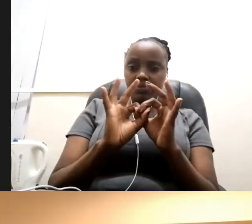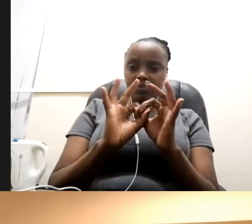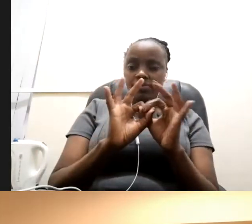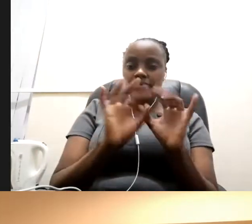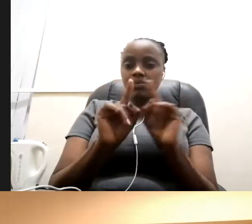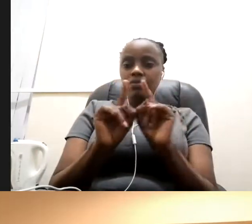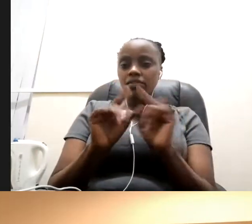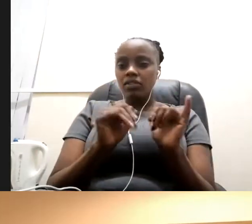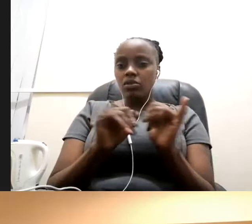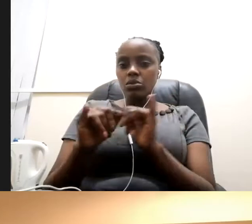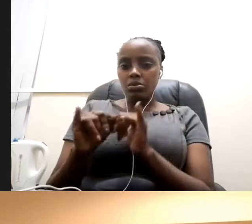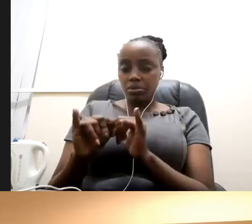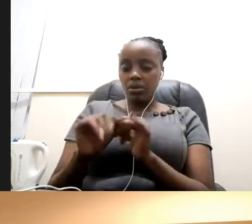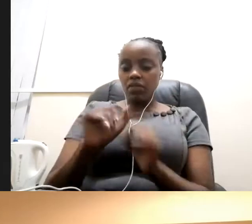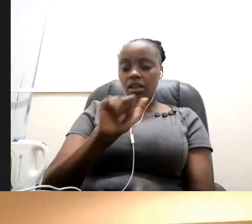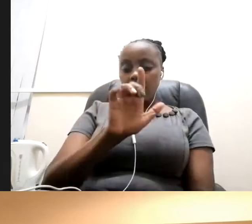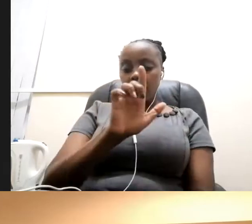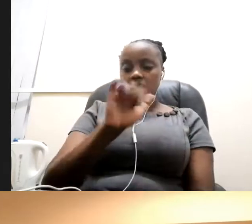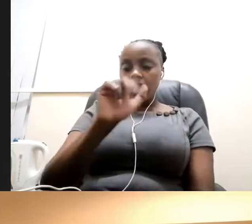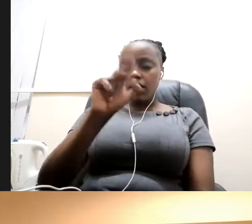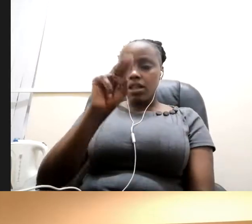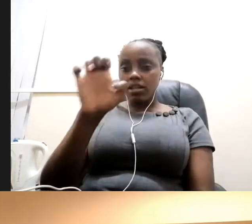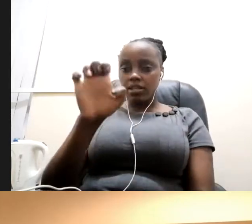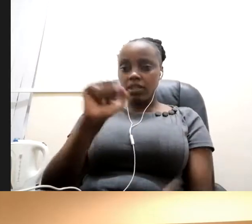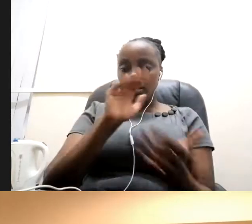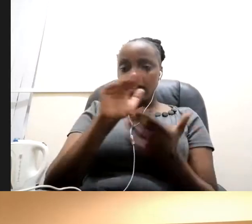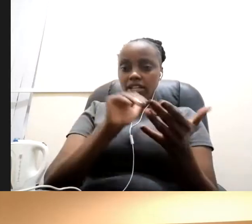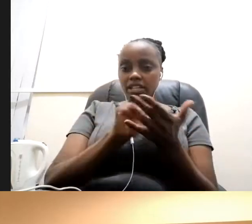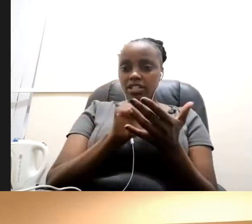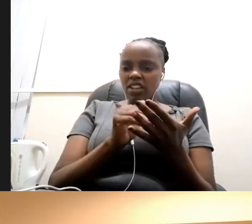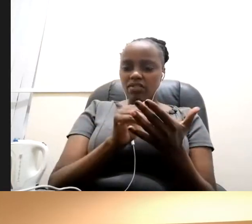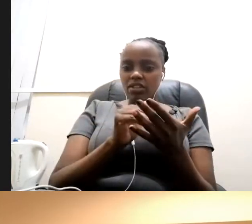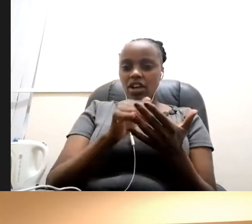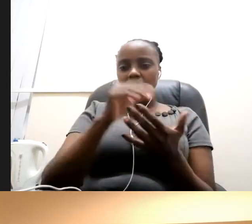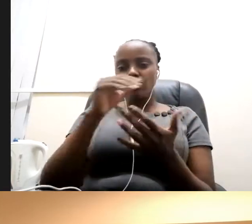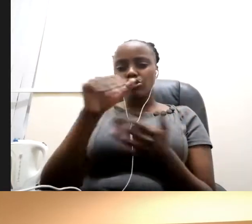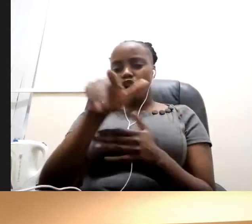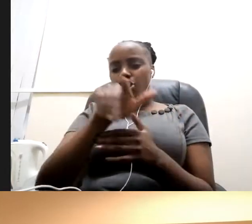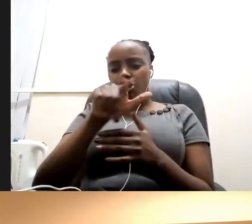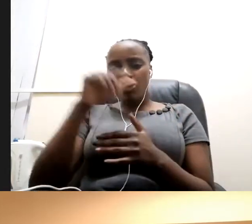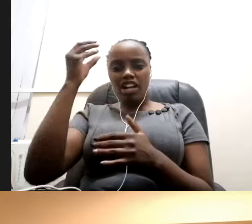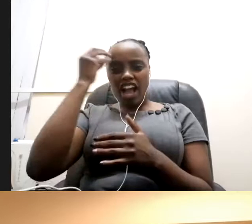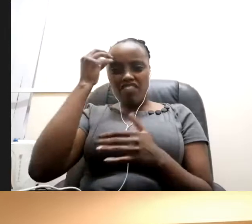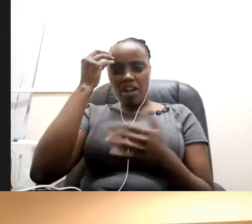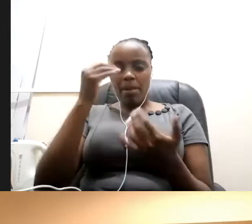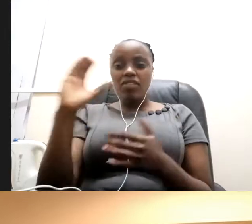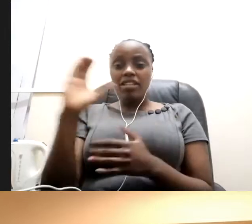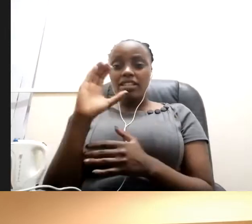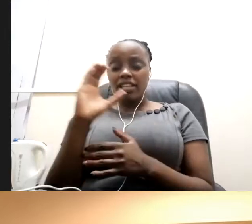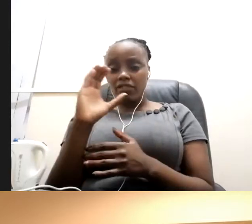alliance among central governments, local governments, civil society of persons